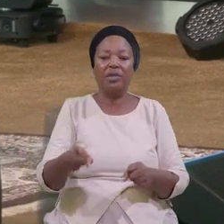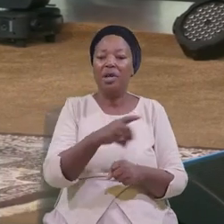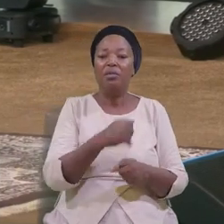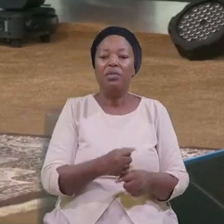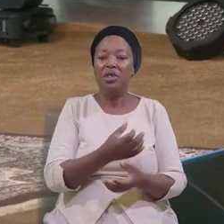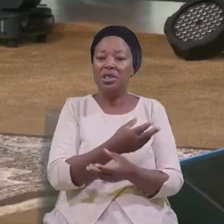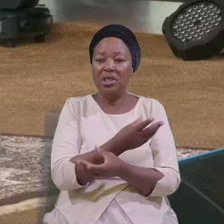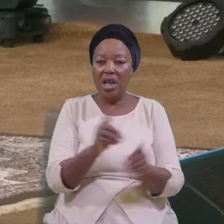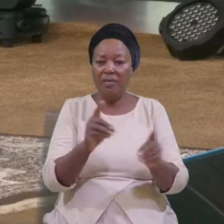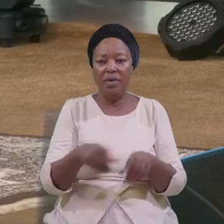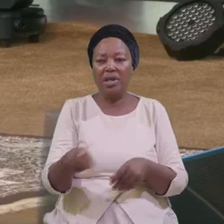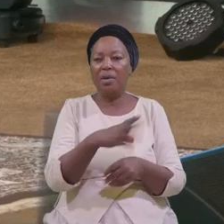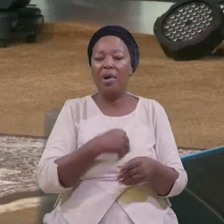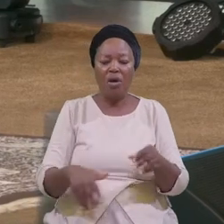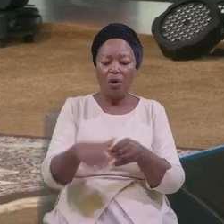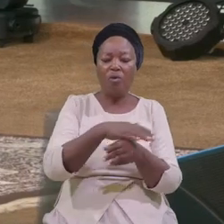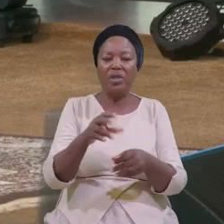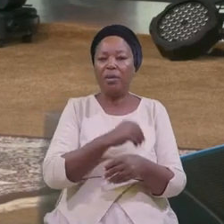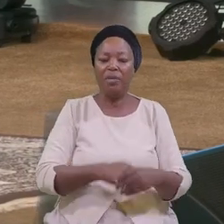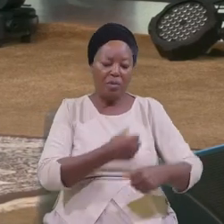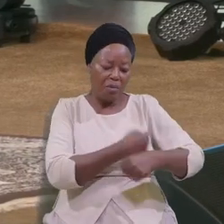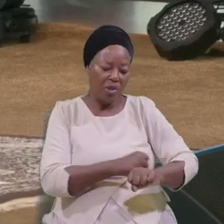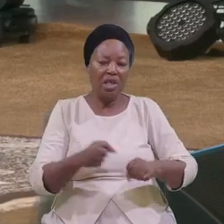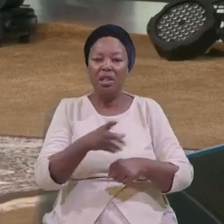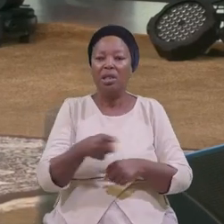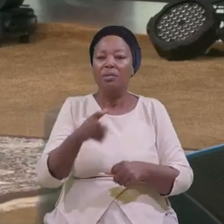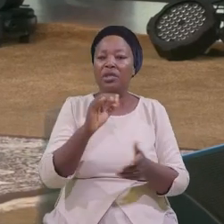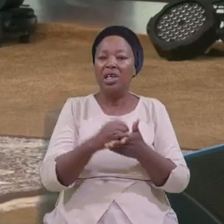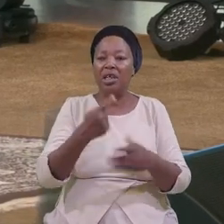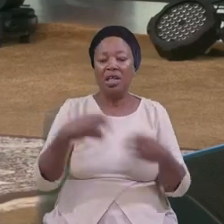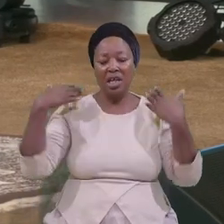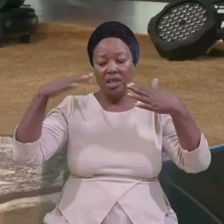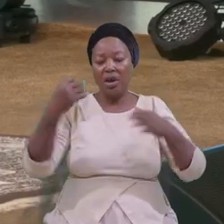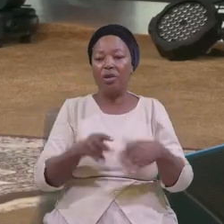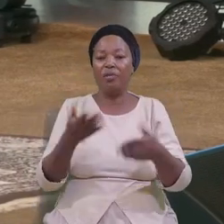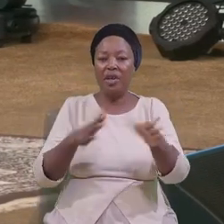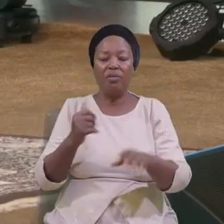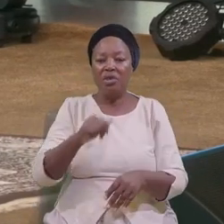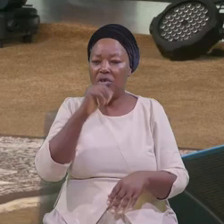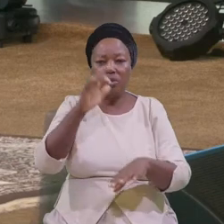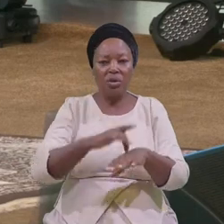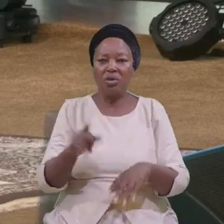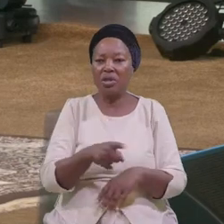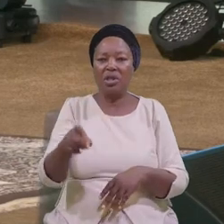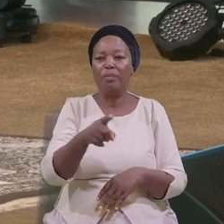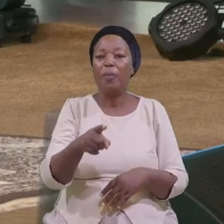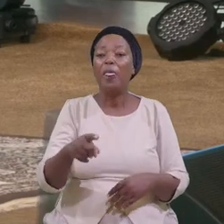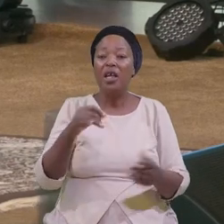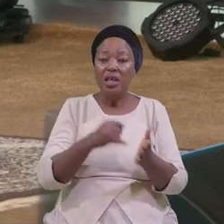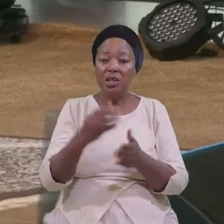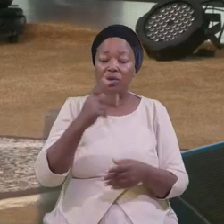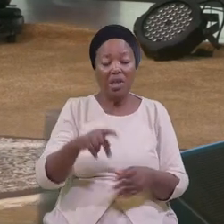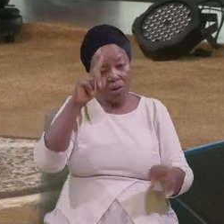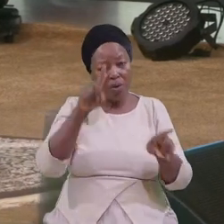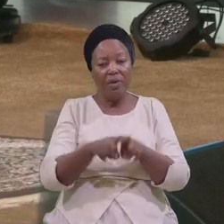redeemed them, and covered them, protected them, that the angel of death could not touch them. It was a